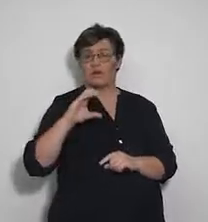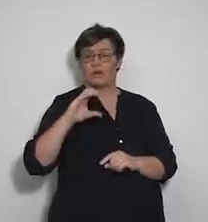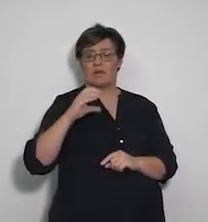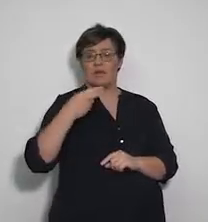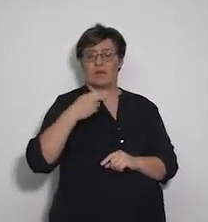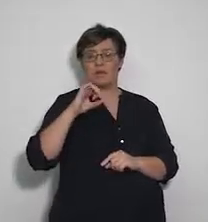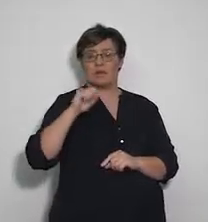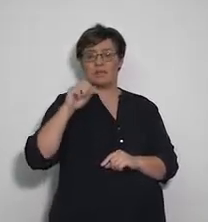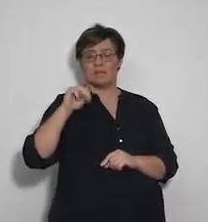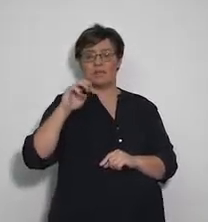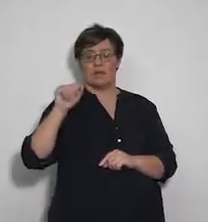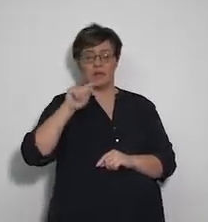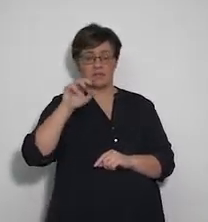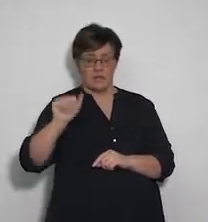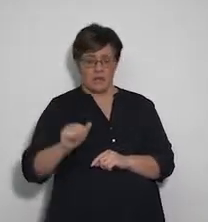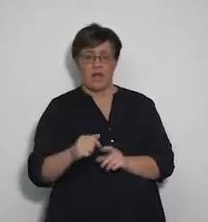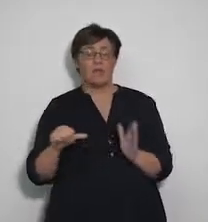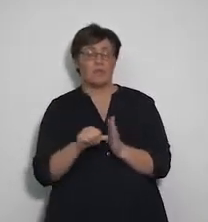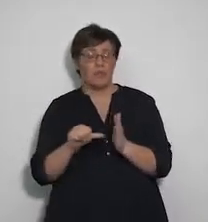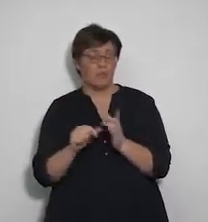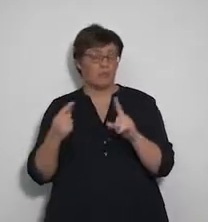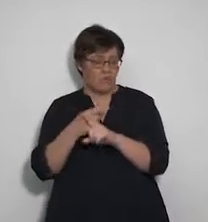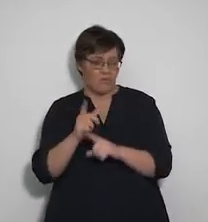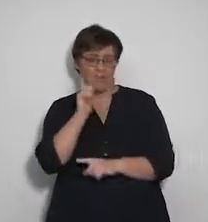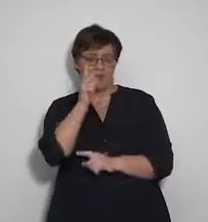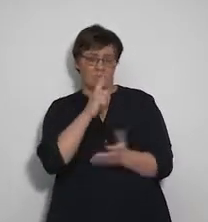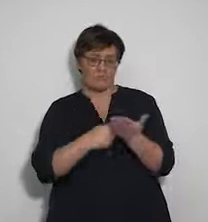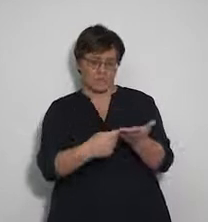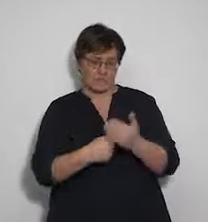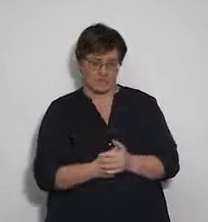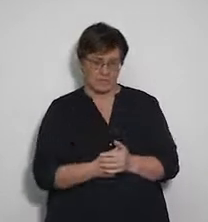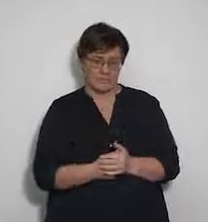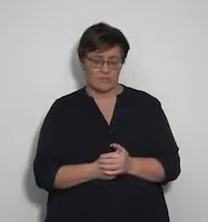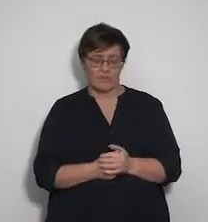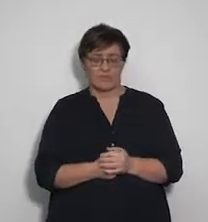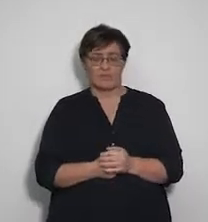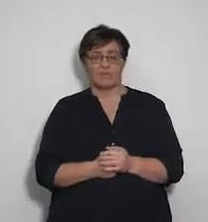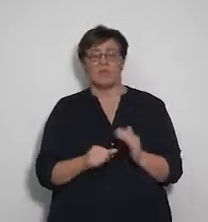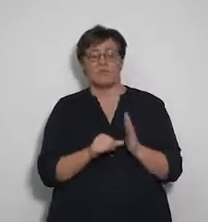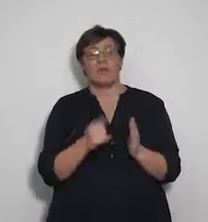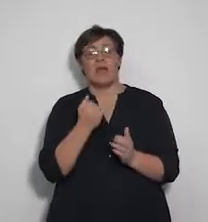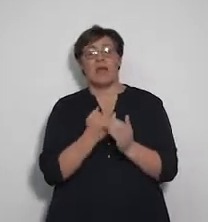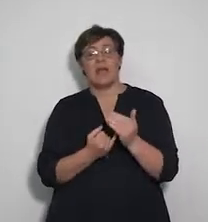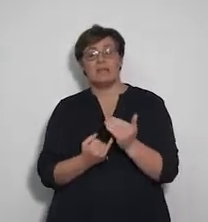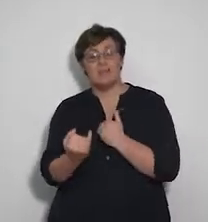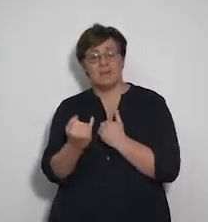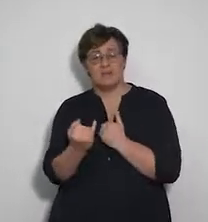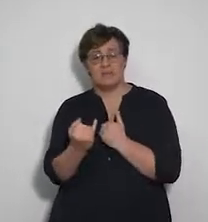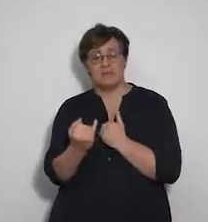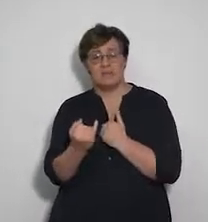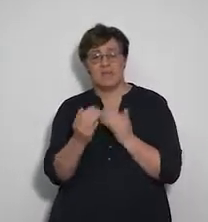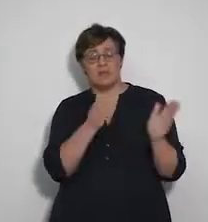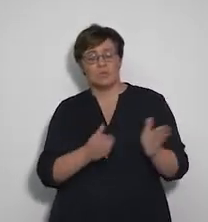chiasmata, and then finally the importance of crossing over, which we discuss later. It's important that we look at independent